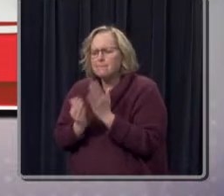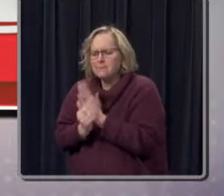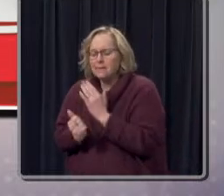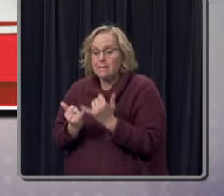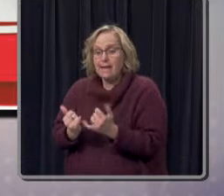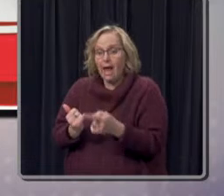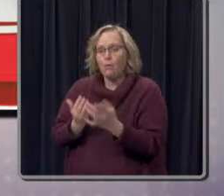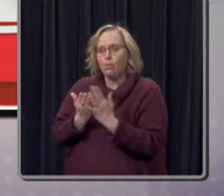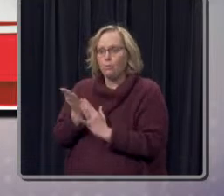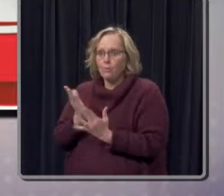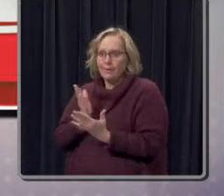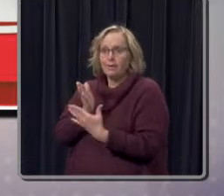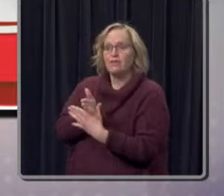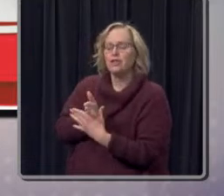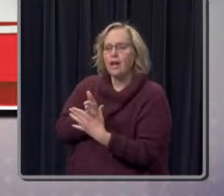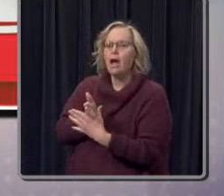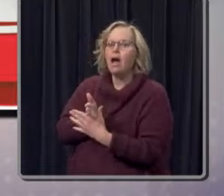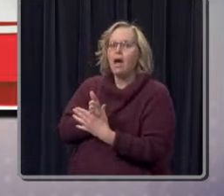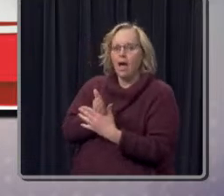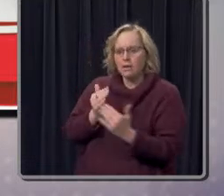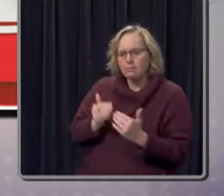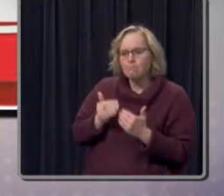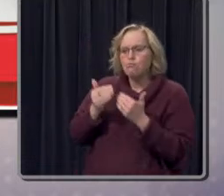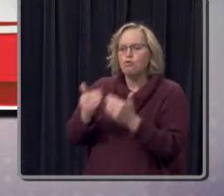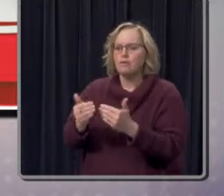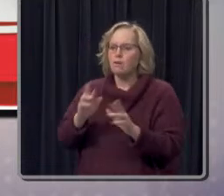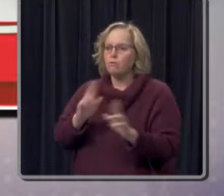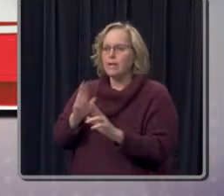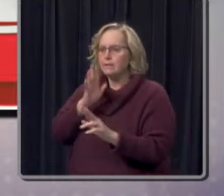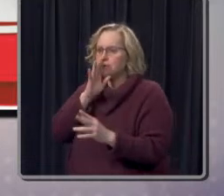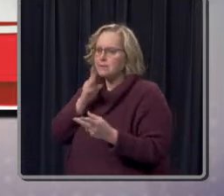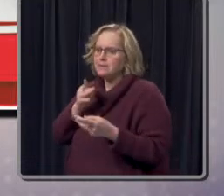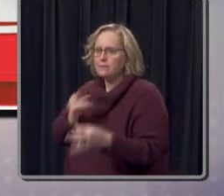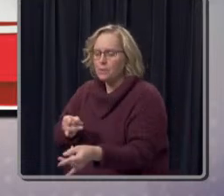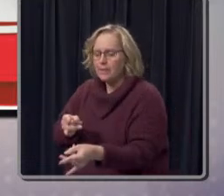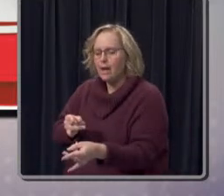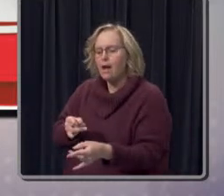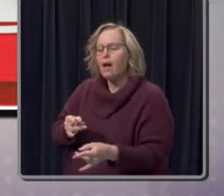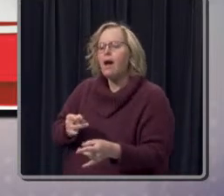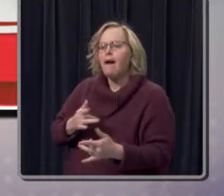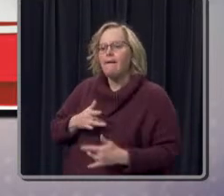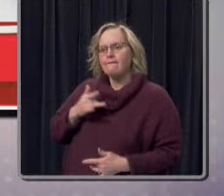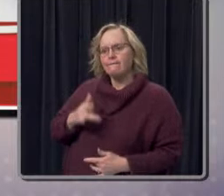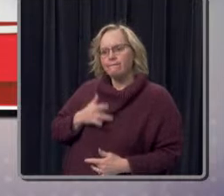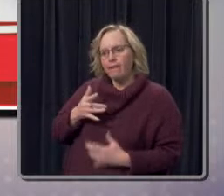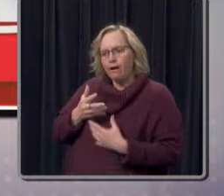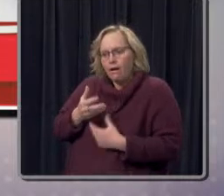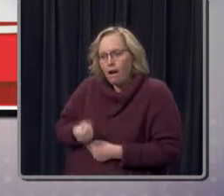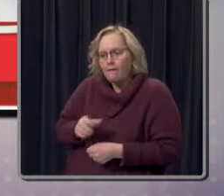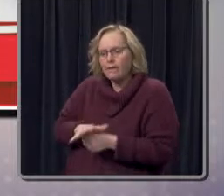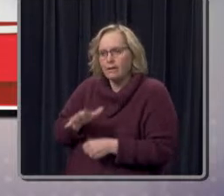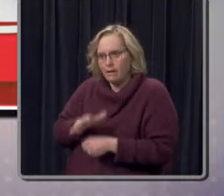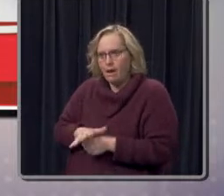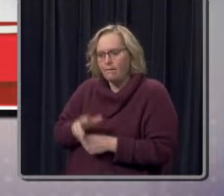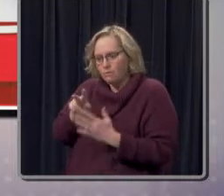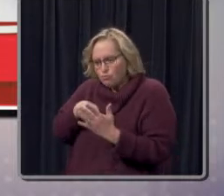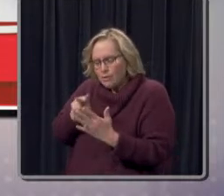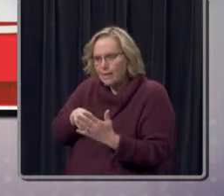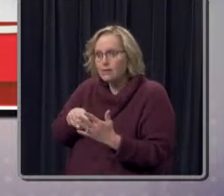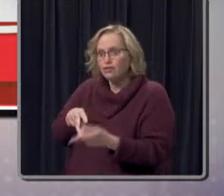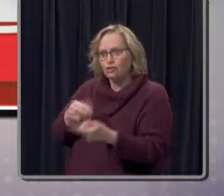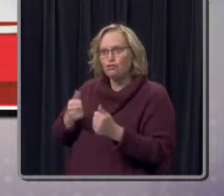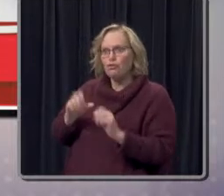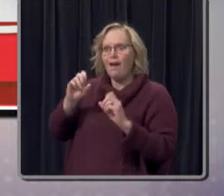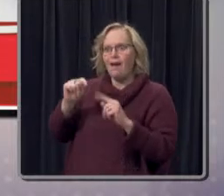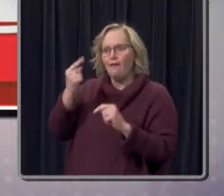through the interventions really moved on to fluency and felt confident enough in herself reading for the first time that she actually tried out for the middle school play, got the